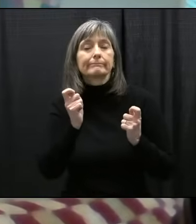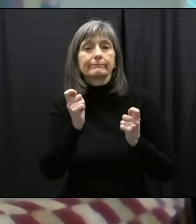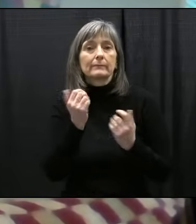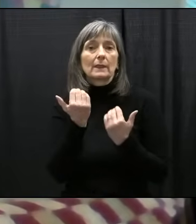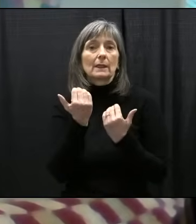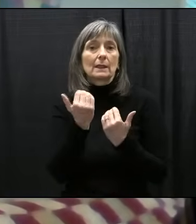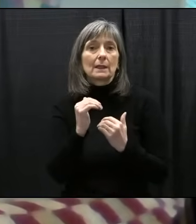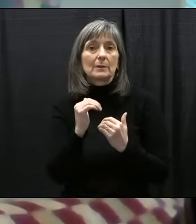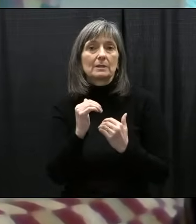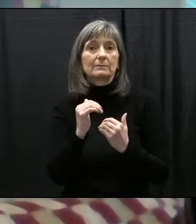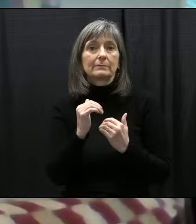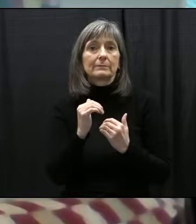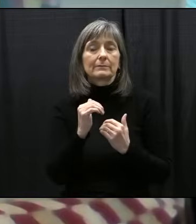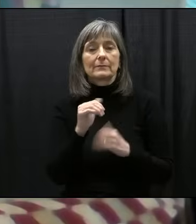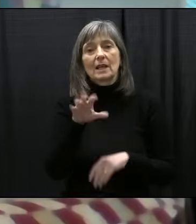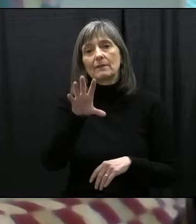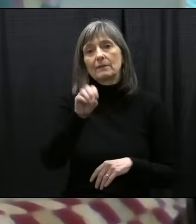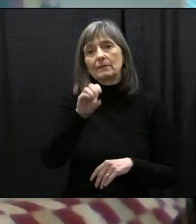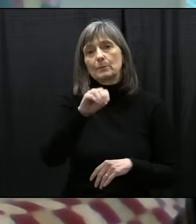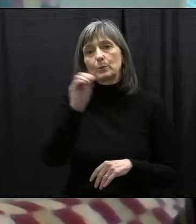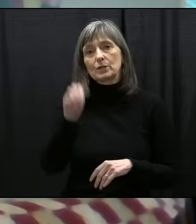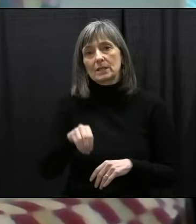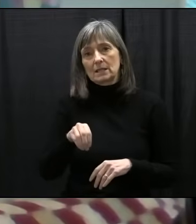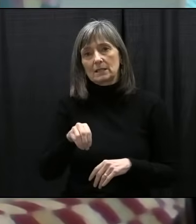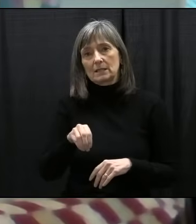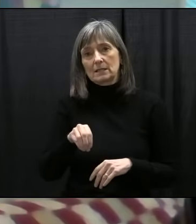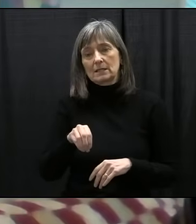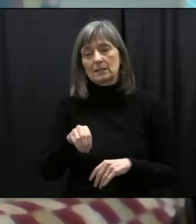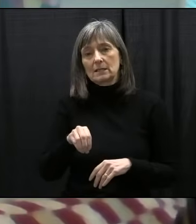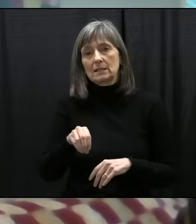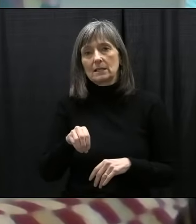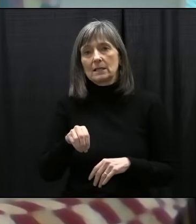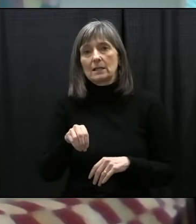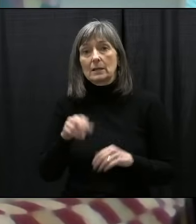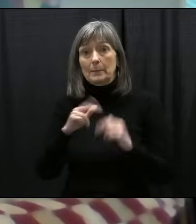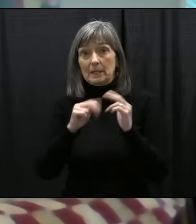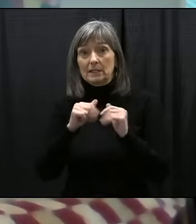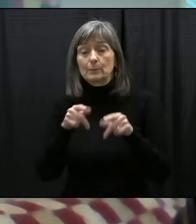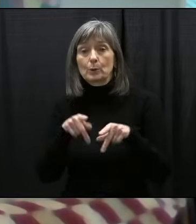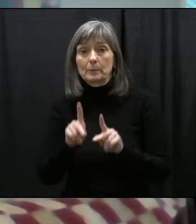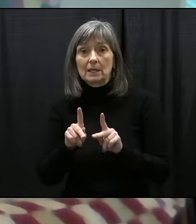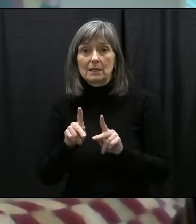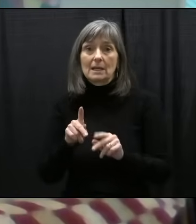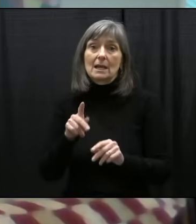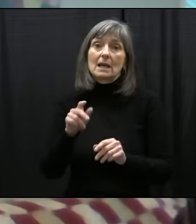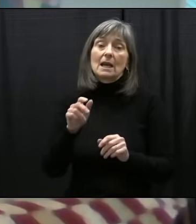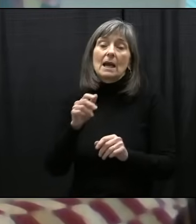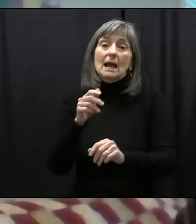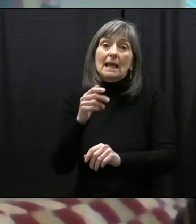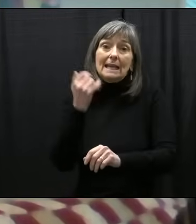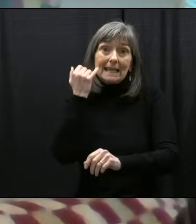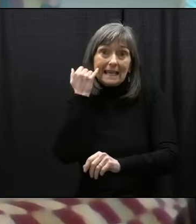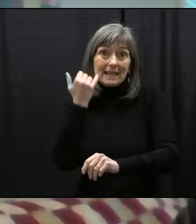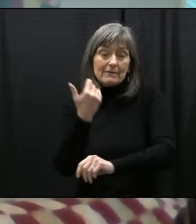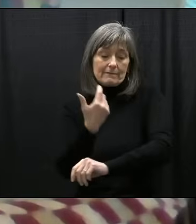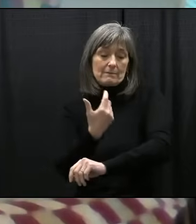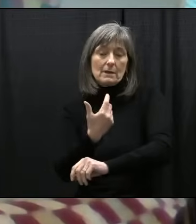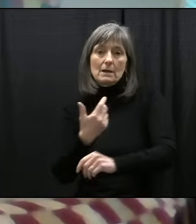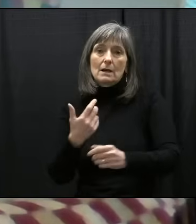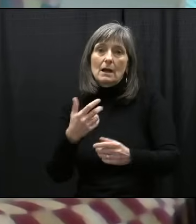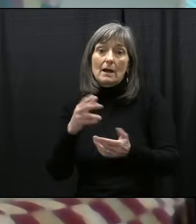to 50% venue capacity where VaxPass is in place and 25% where VaxPass is not in